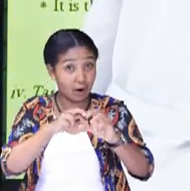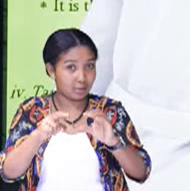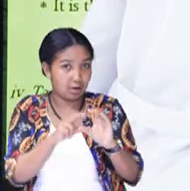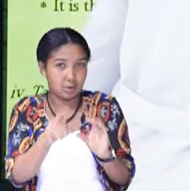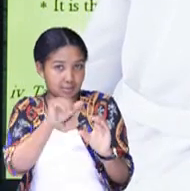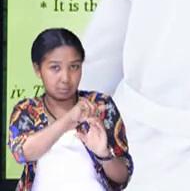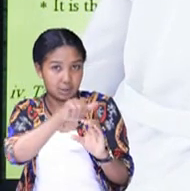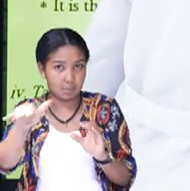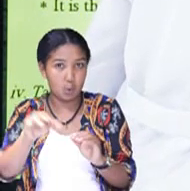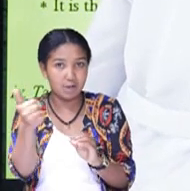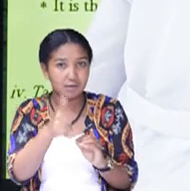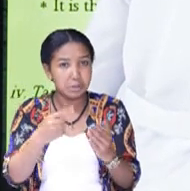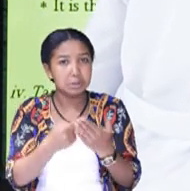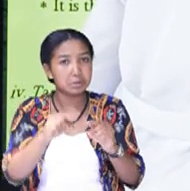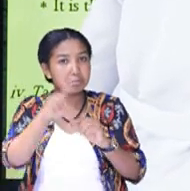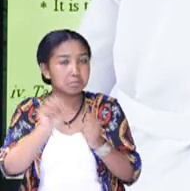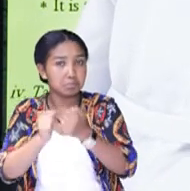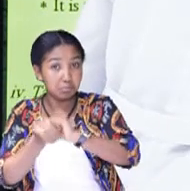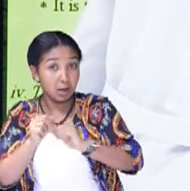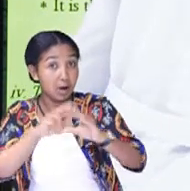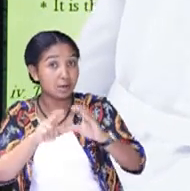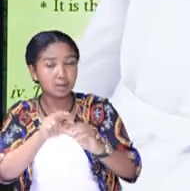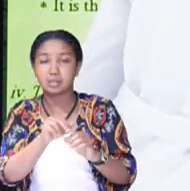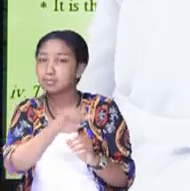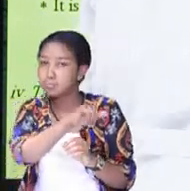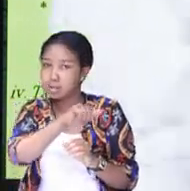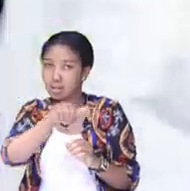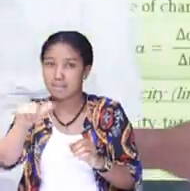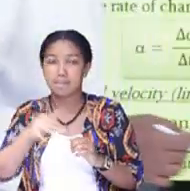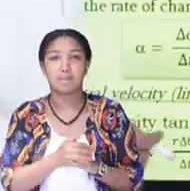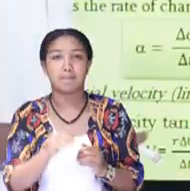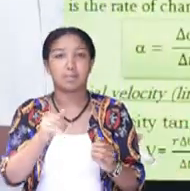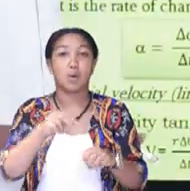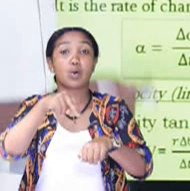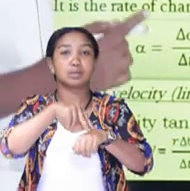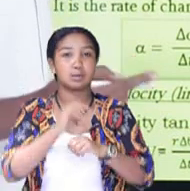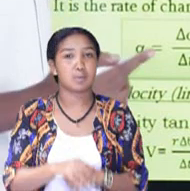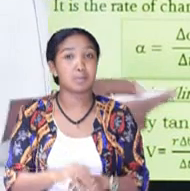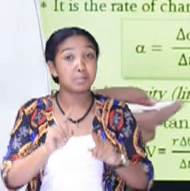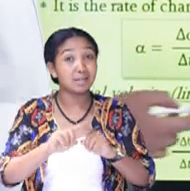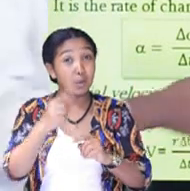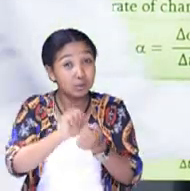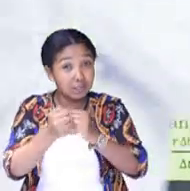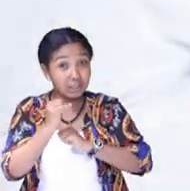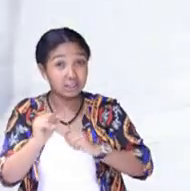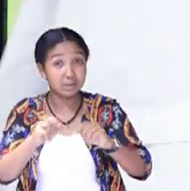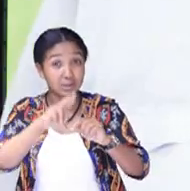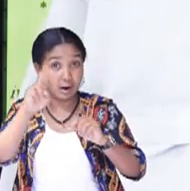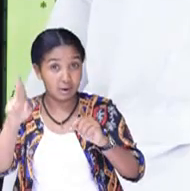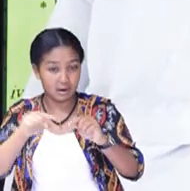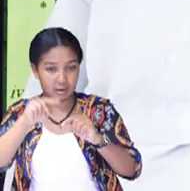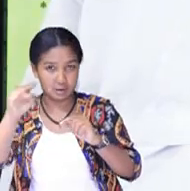radius remains constant. Whenever this particle reaches here, here, everywhere, the radius remains constant. But one thing changes, and